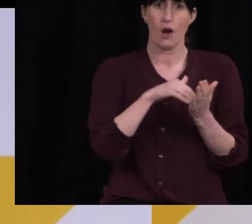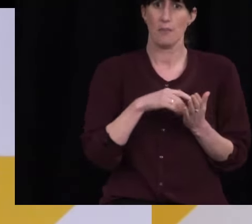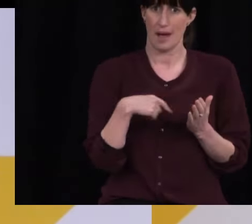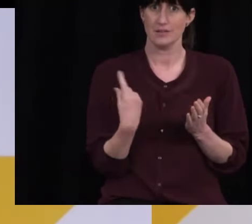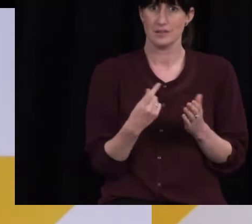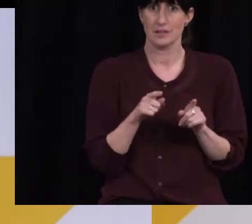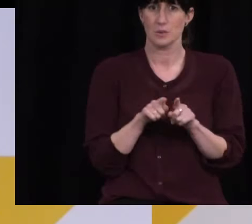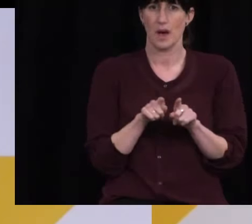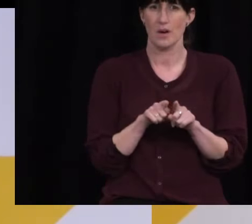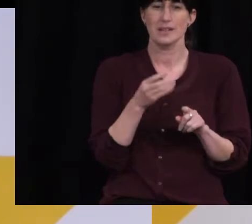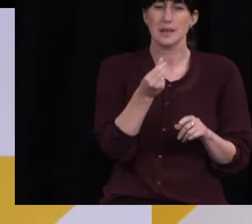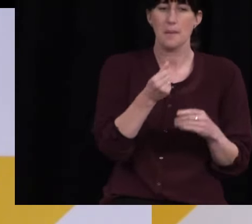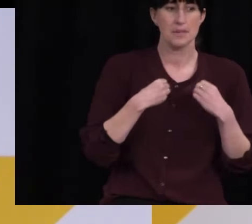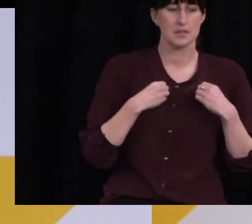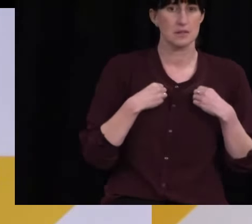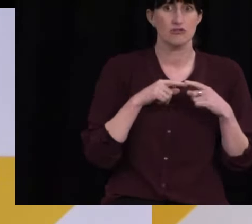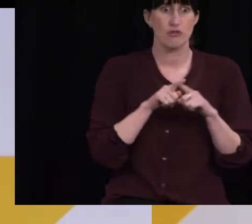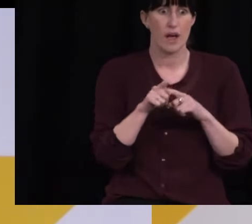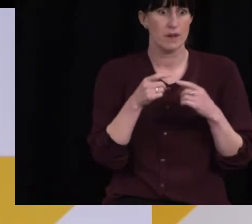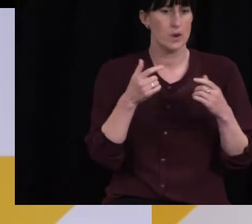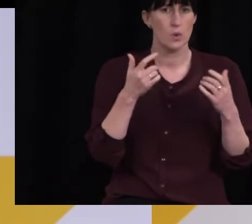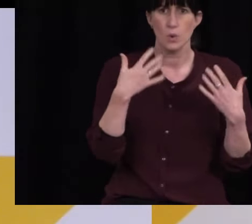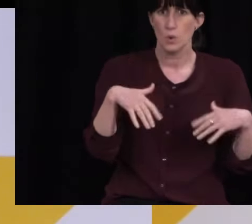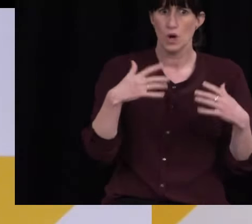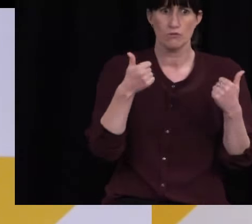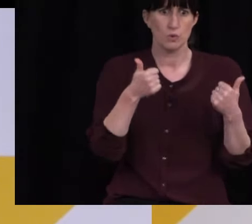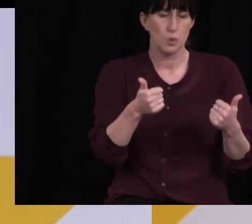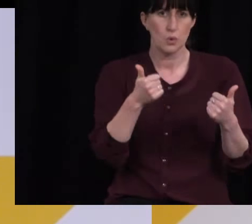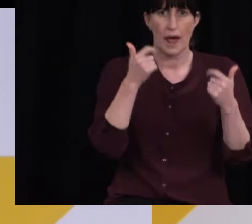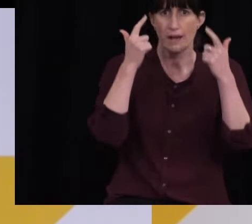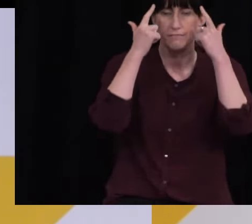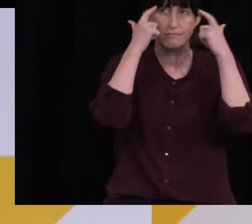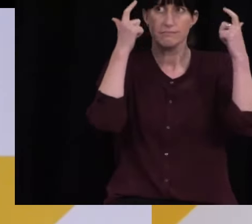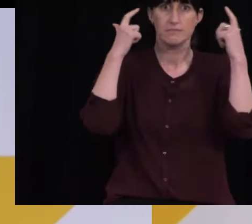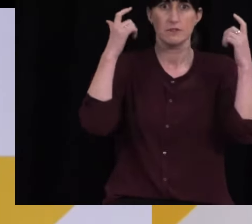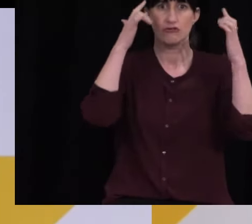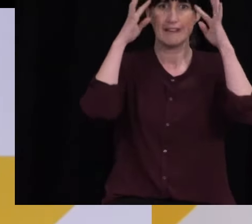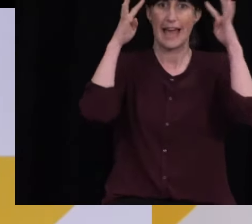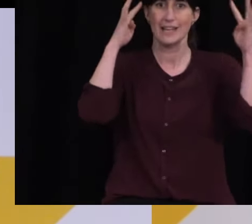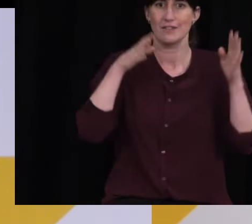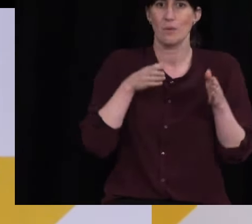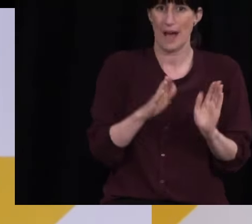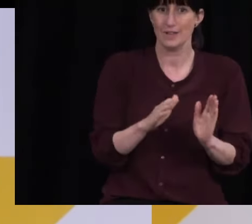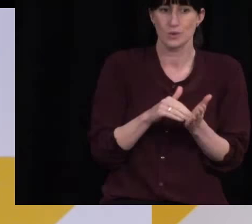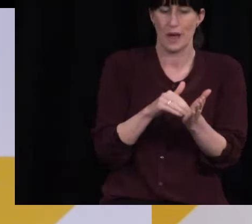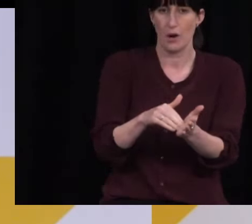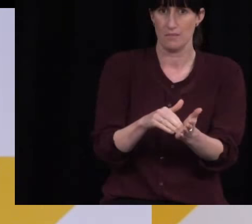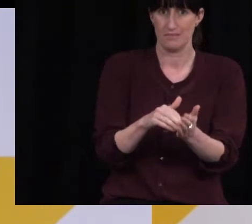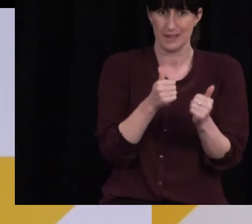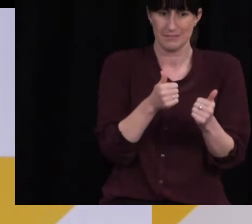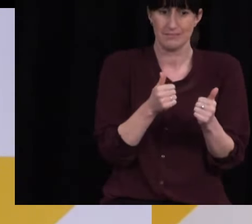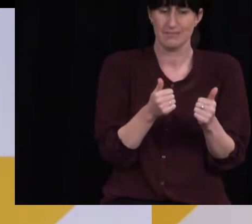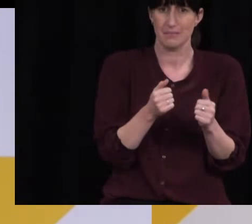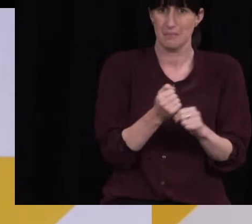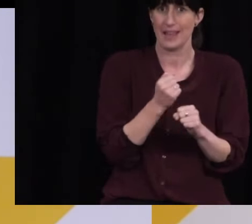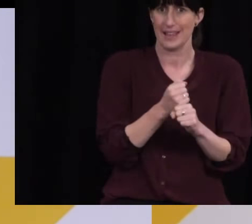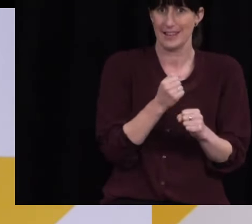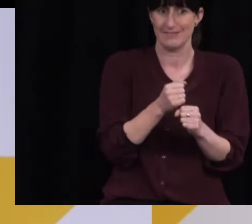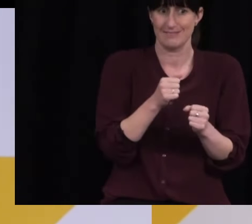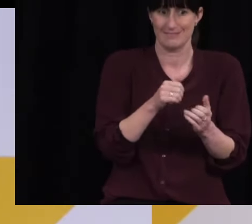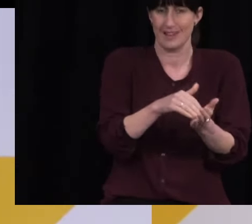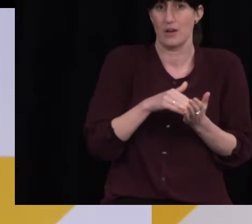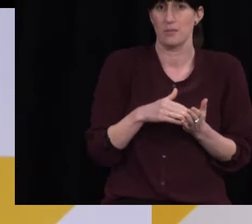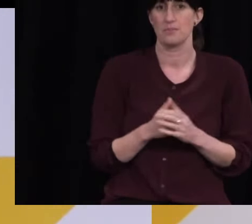new and innovative things in their workplaces, and I would encourage that because we're seeing it's making a difference. On vaccine certificates, we are exploring